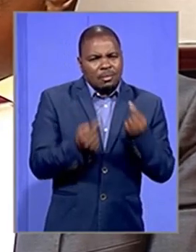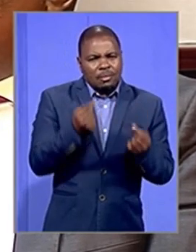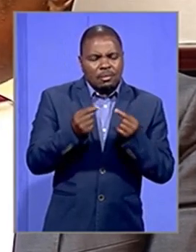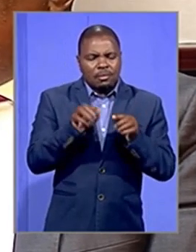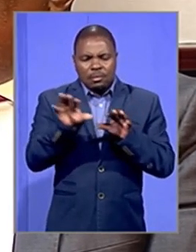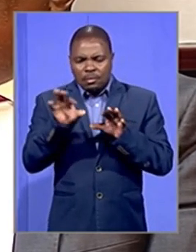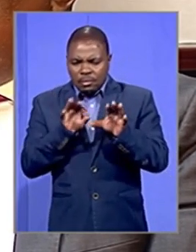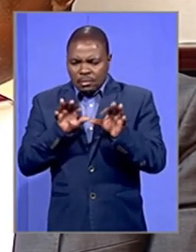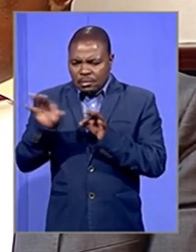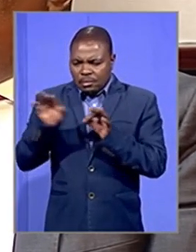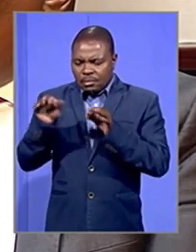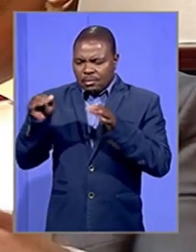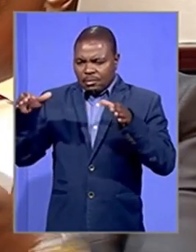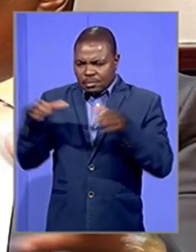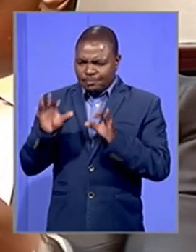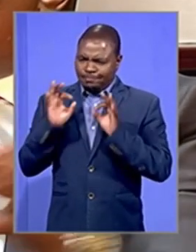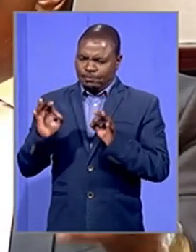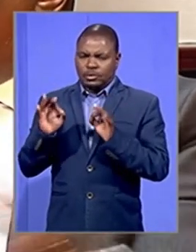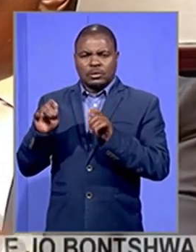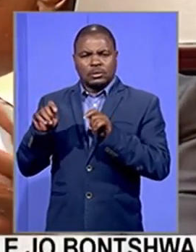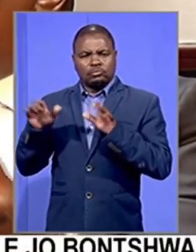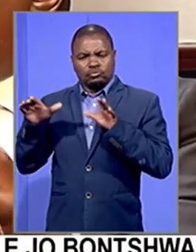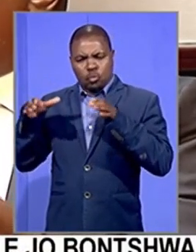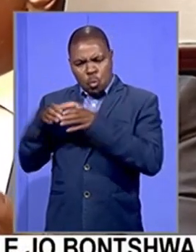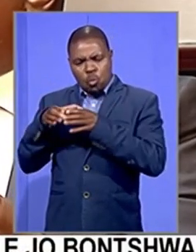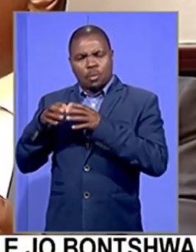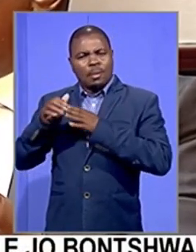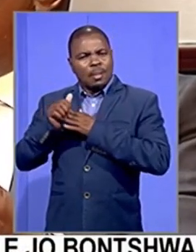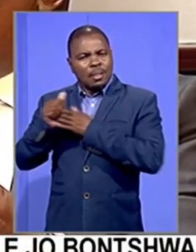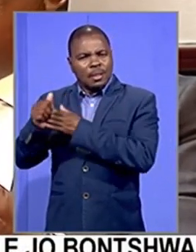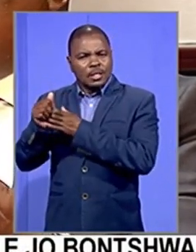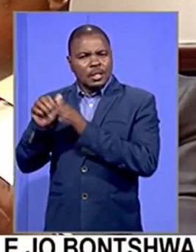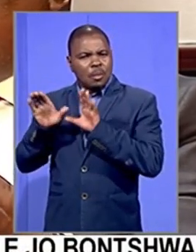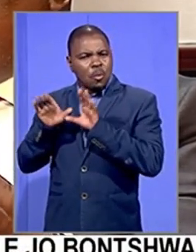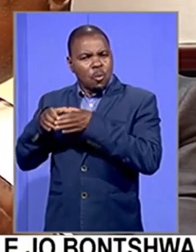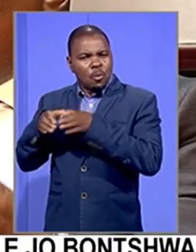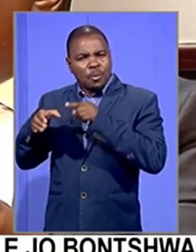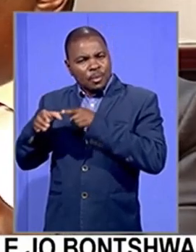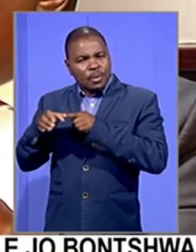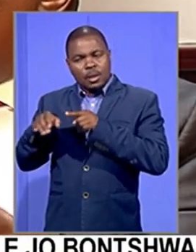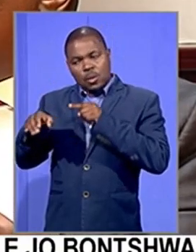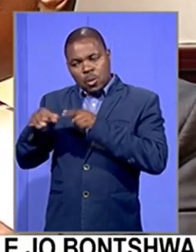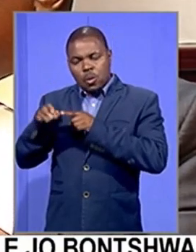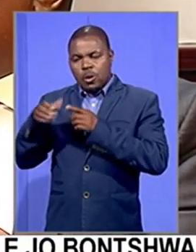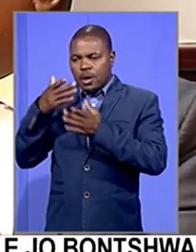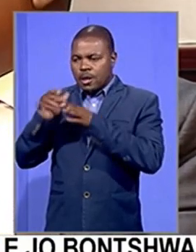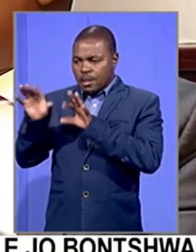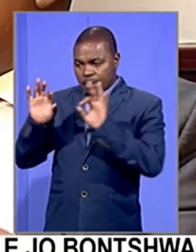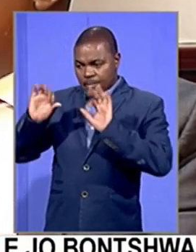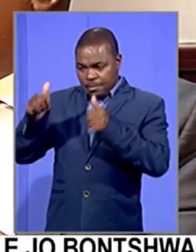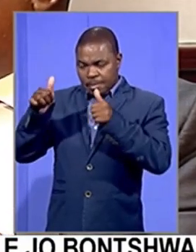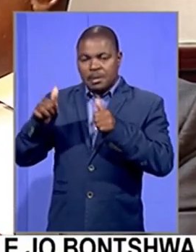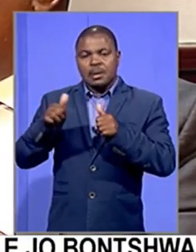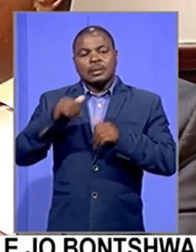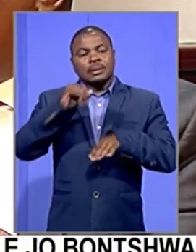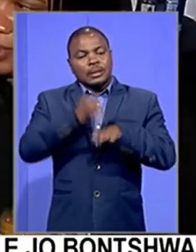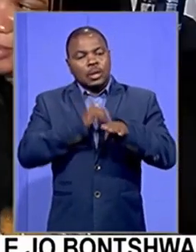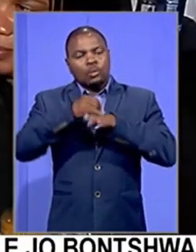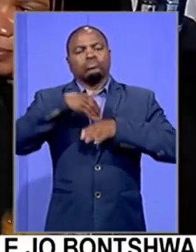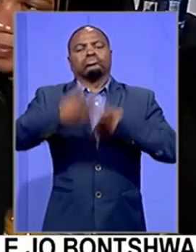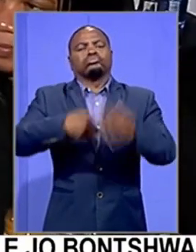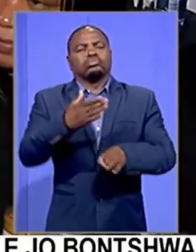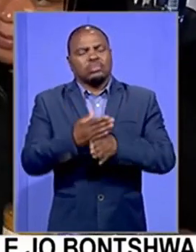assemble this battalion, this collective leadership that will hit the ground running come the January is